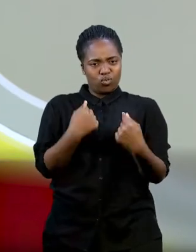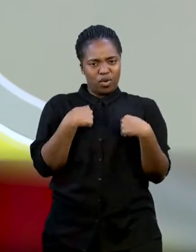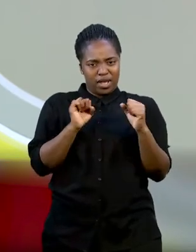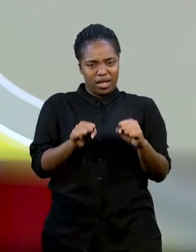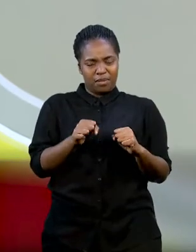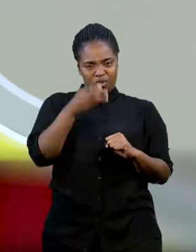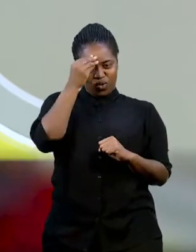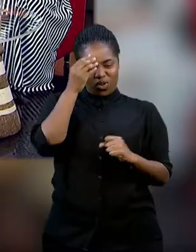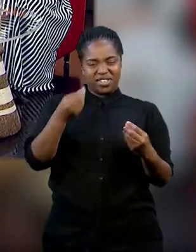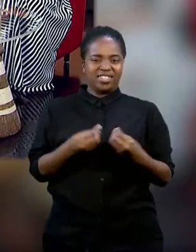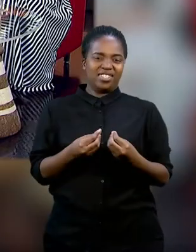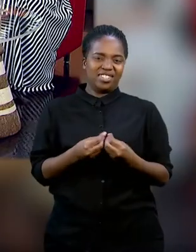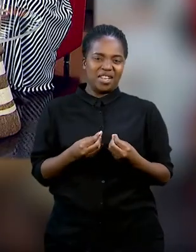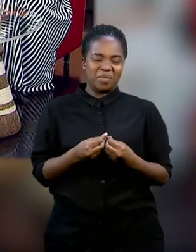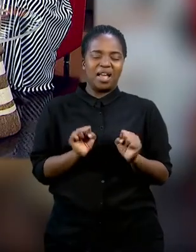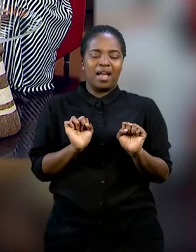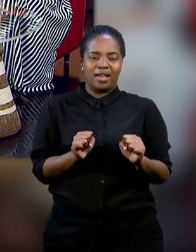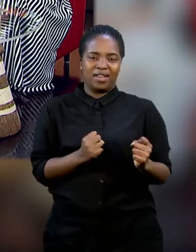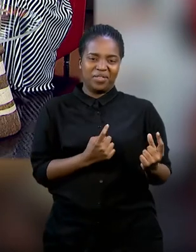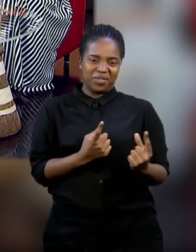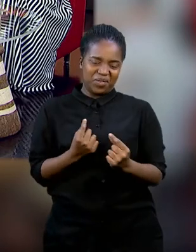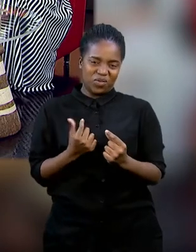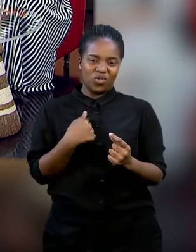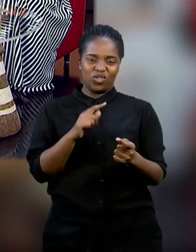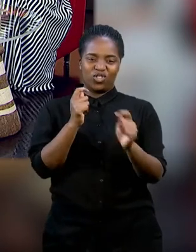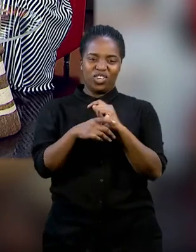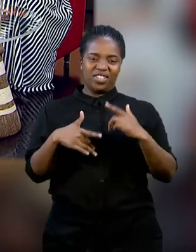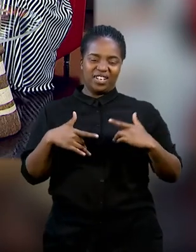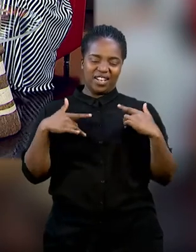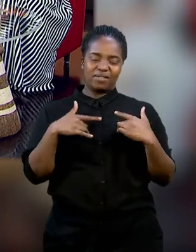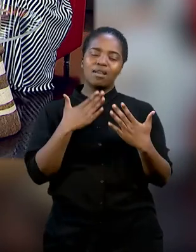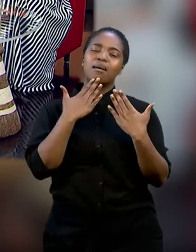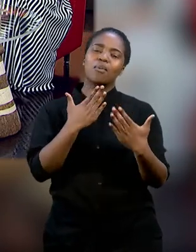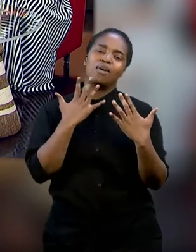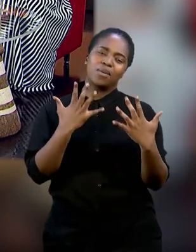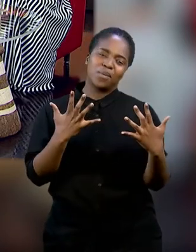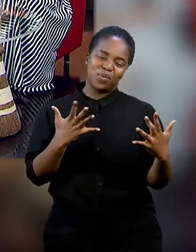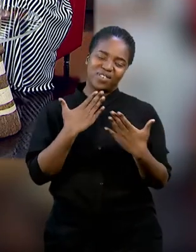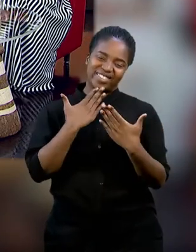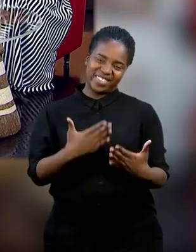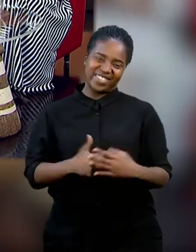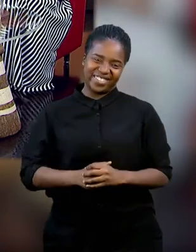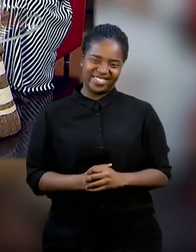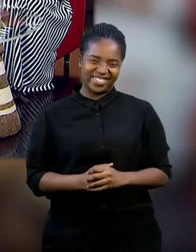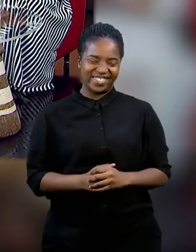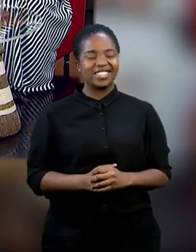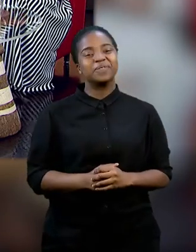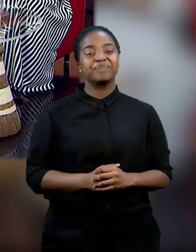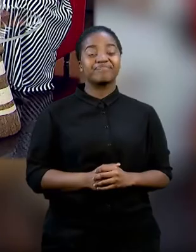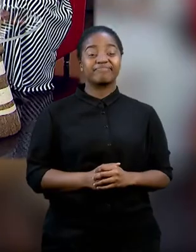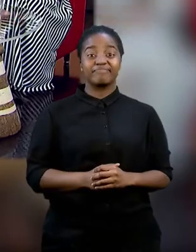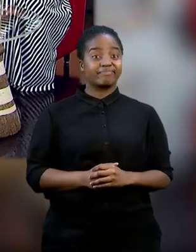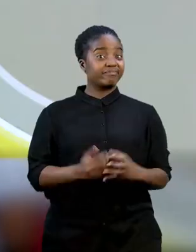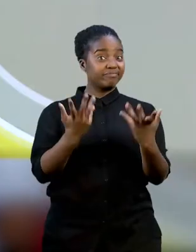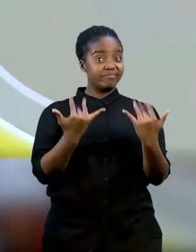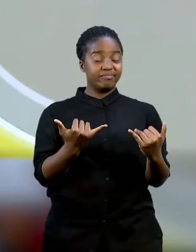le runa e re ke ithute something new e re ke ithute ntho engwe e lo reng e ka tshintsha bophelo baka. Re leboha haholo, ke a leboha, thank you. Ba leboha,